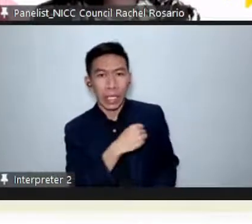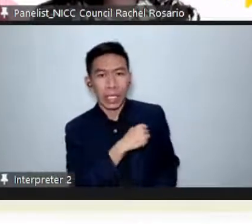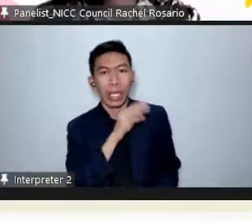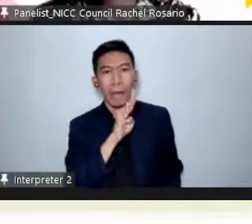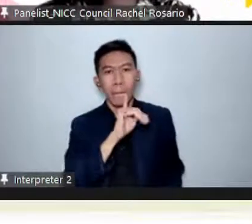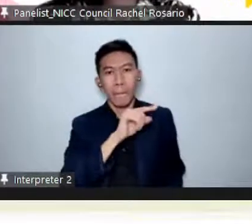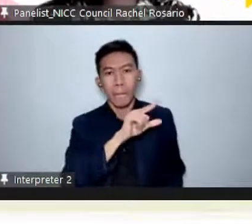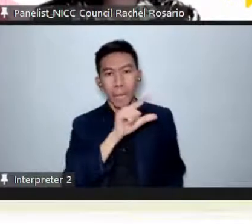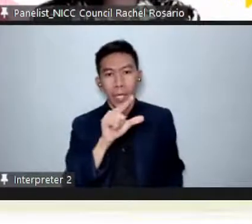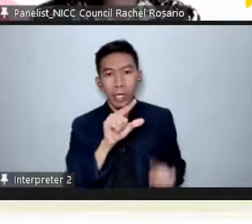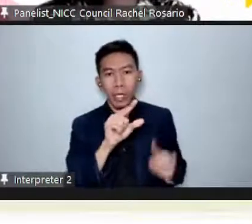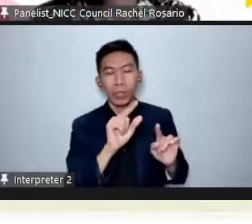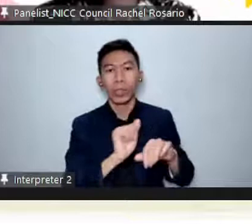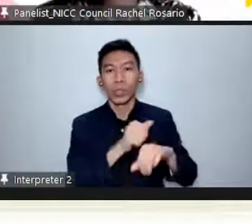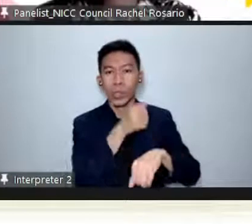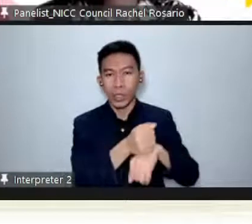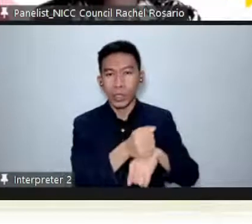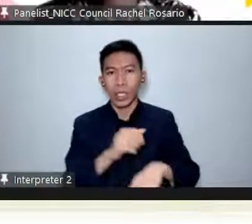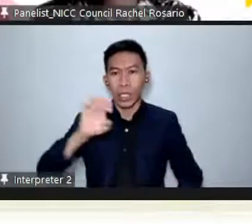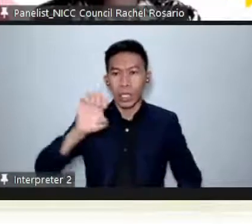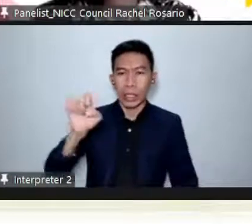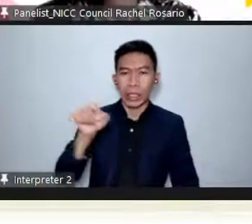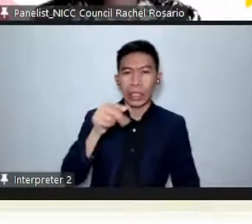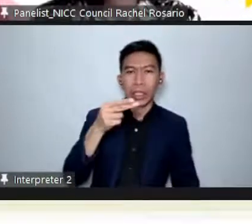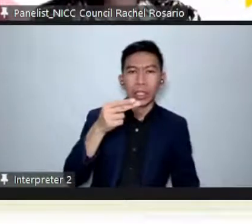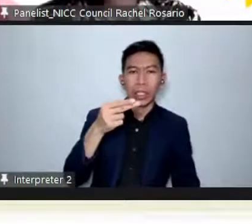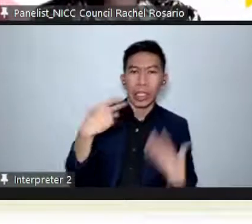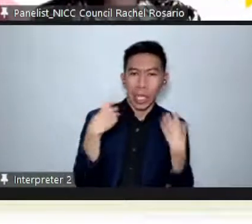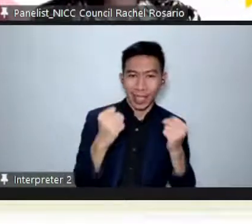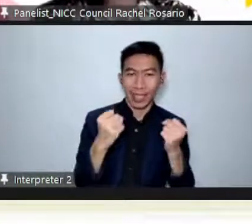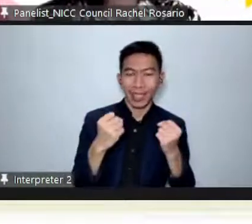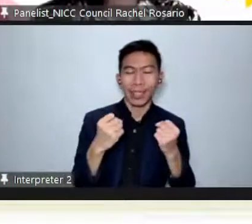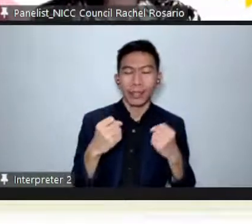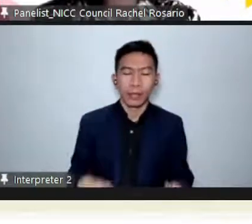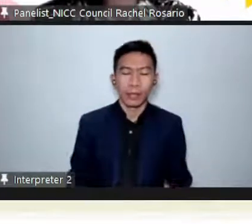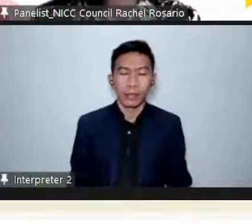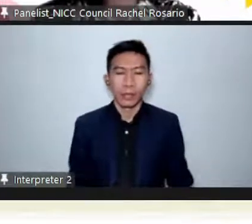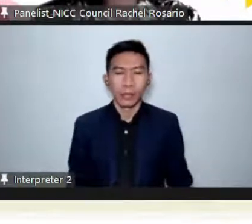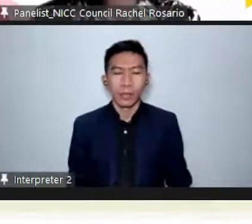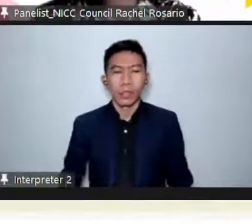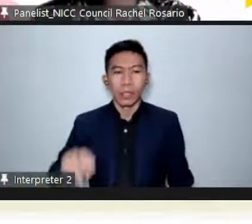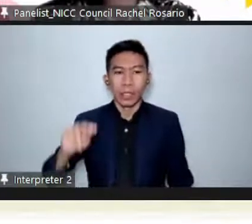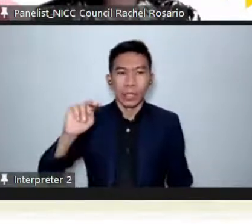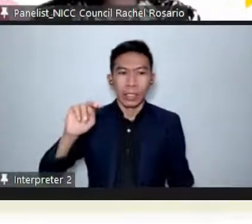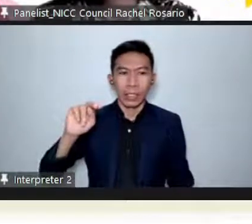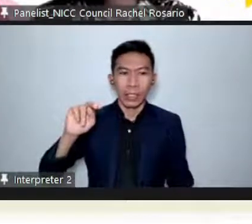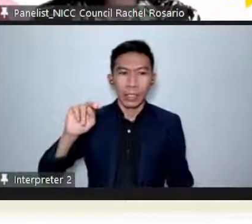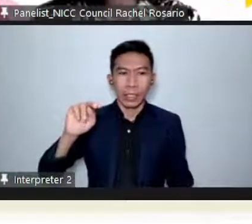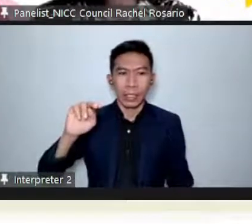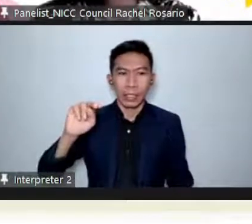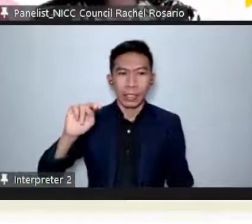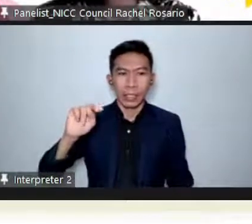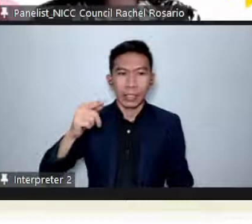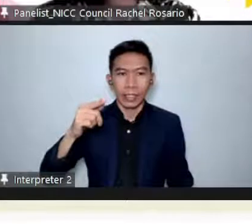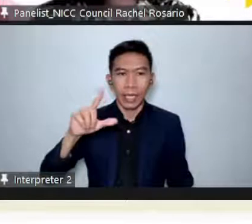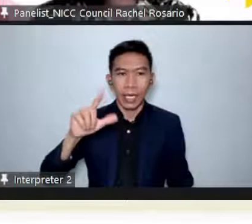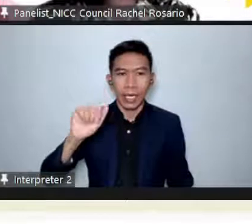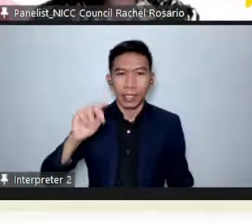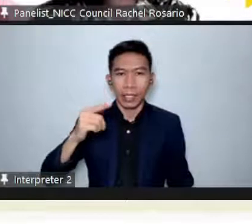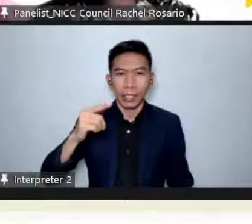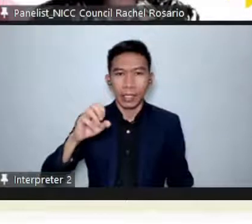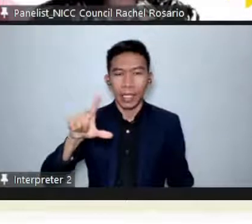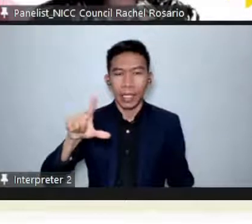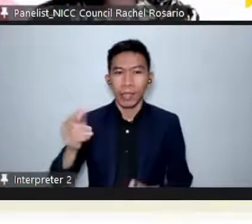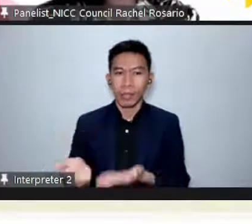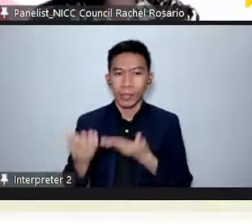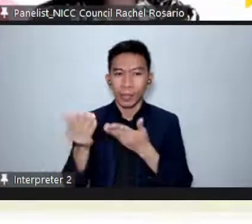and institutionalize e-health. Dr. Neil Angel also pointed out the need for a separate line item for